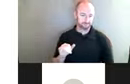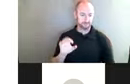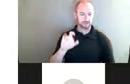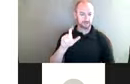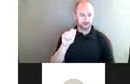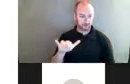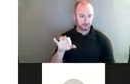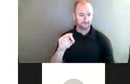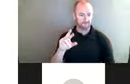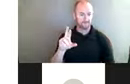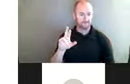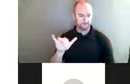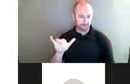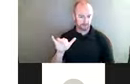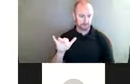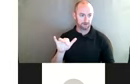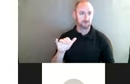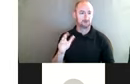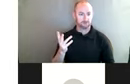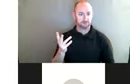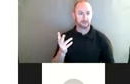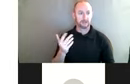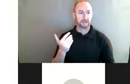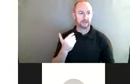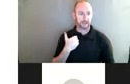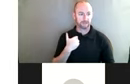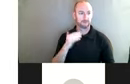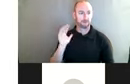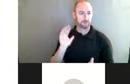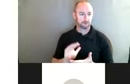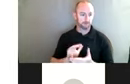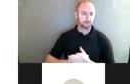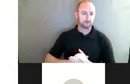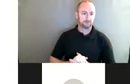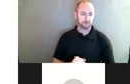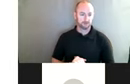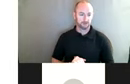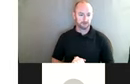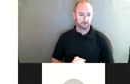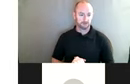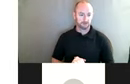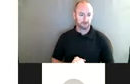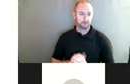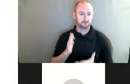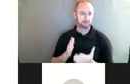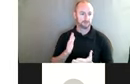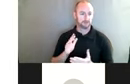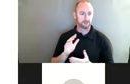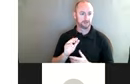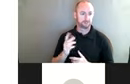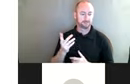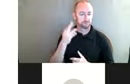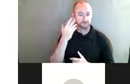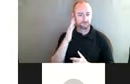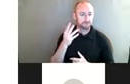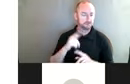Ferry cope combined, they actually had fairly low, probably in that case because they were illitic.